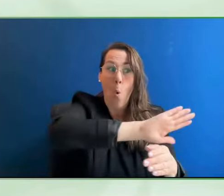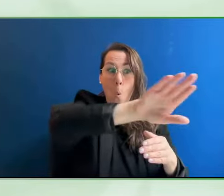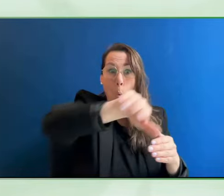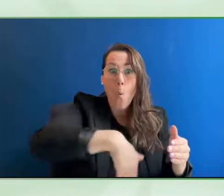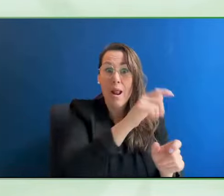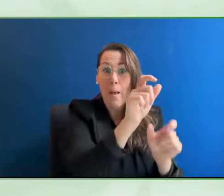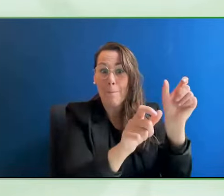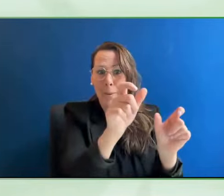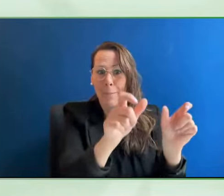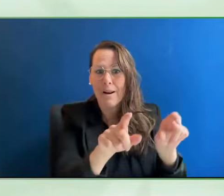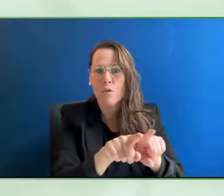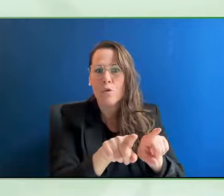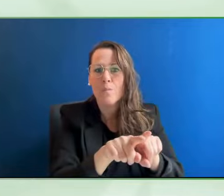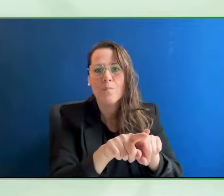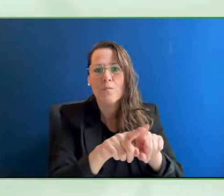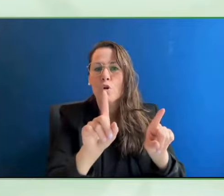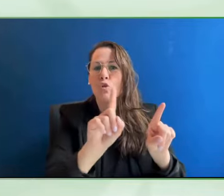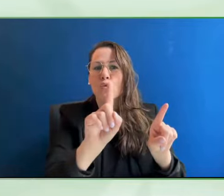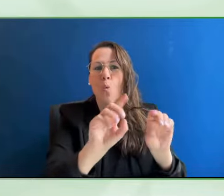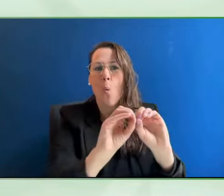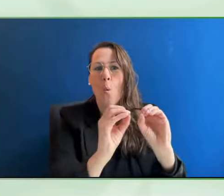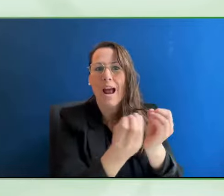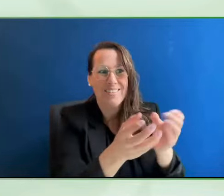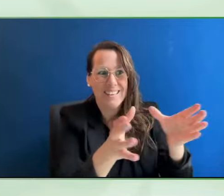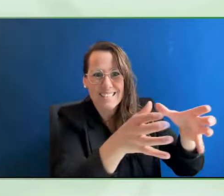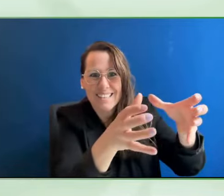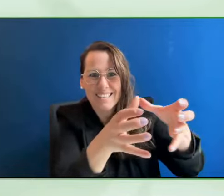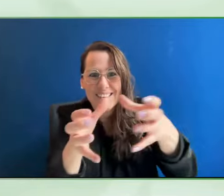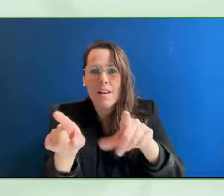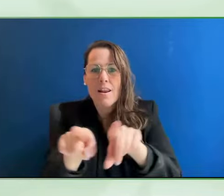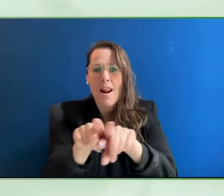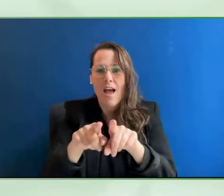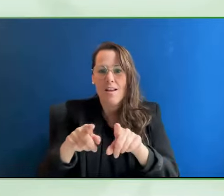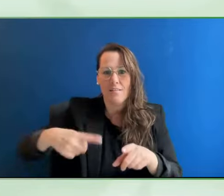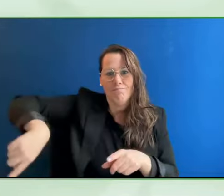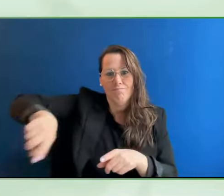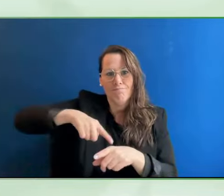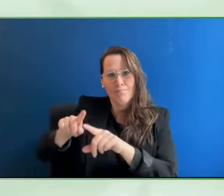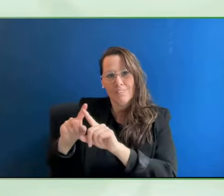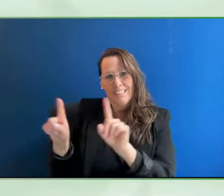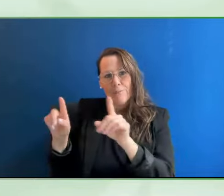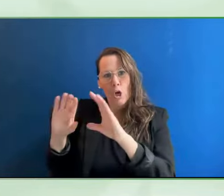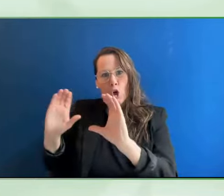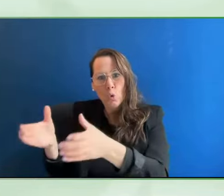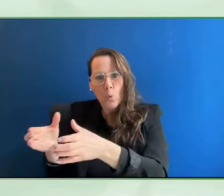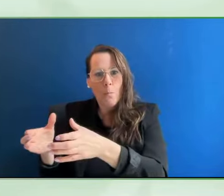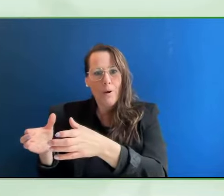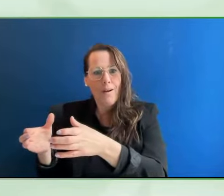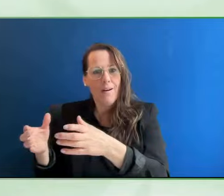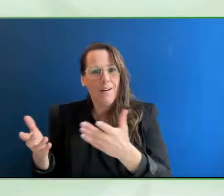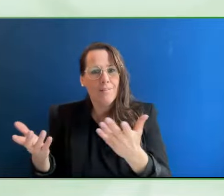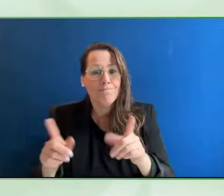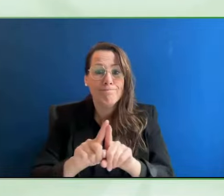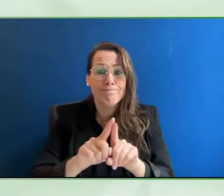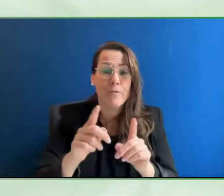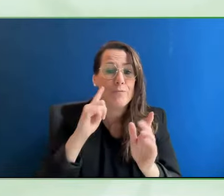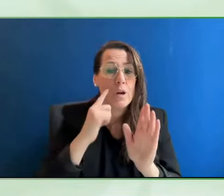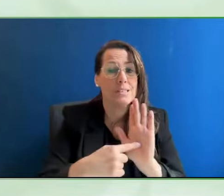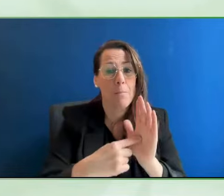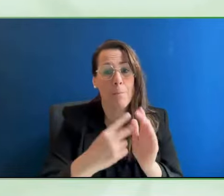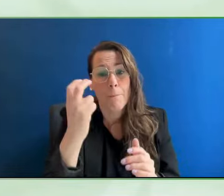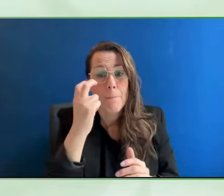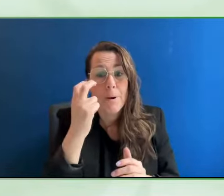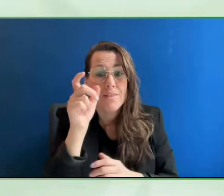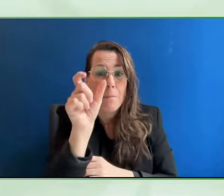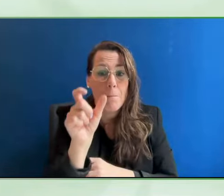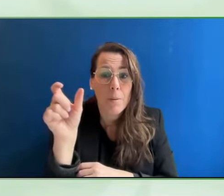for collaborative transformation, and it's co-funded by the European Union. There